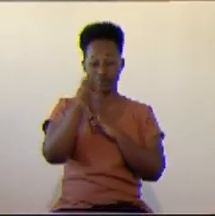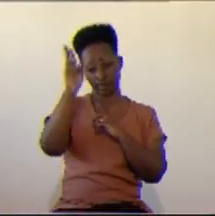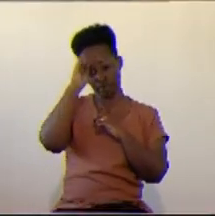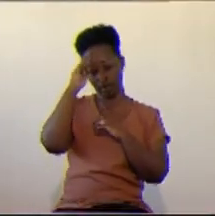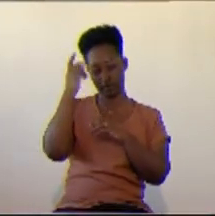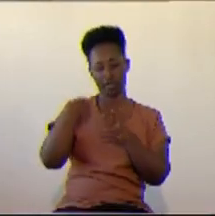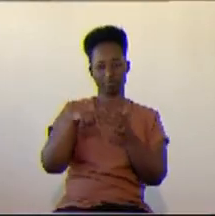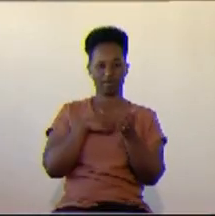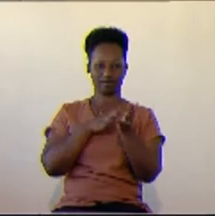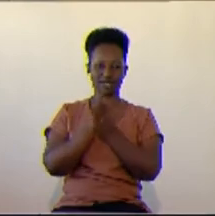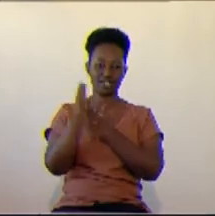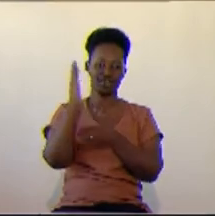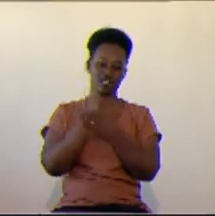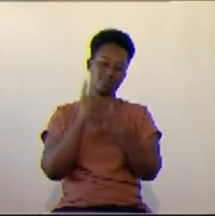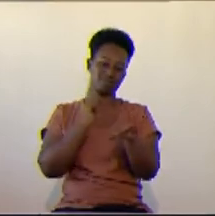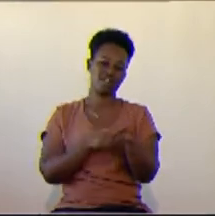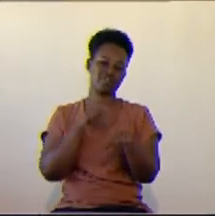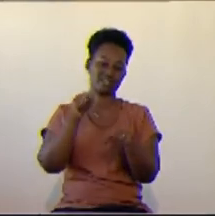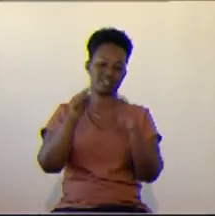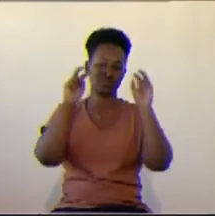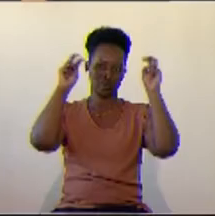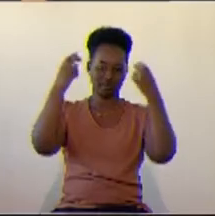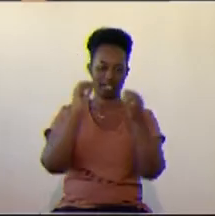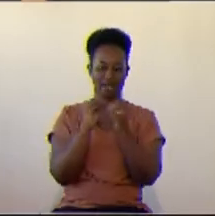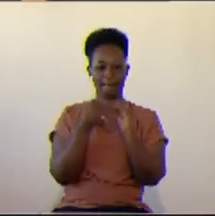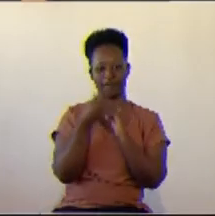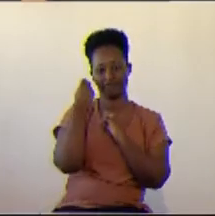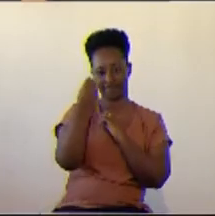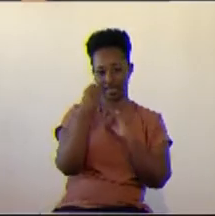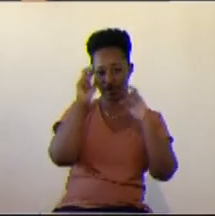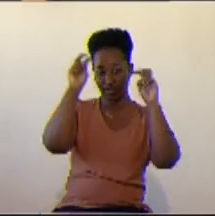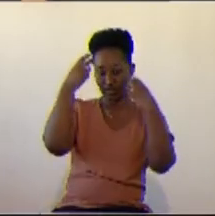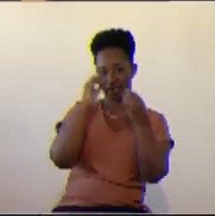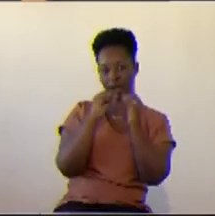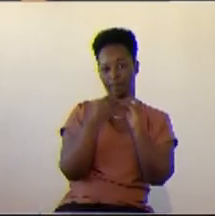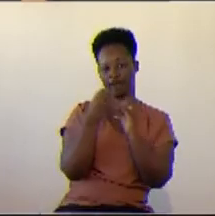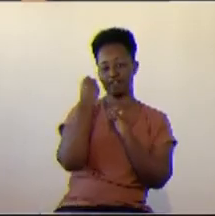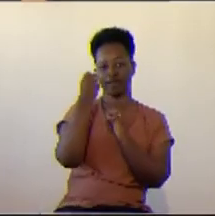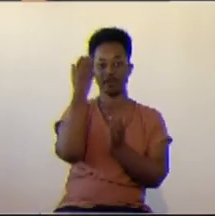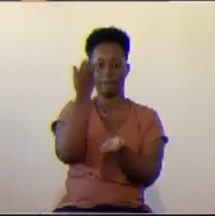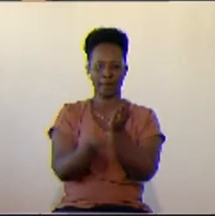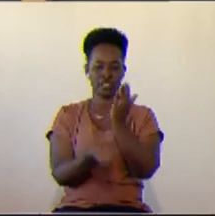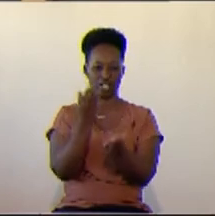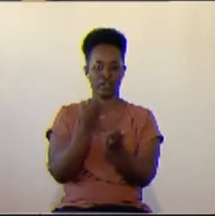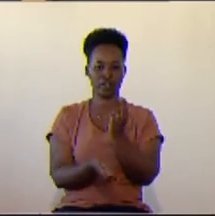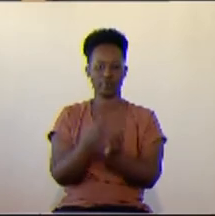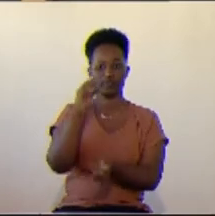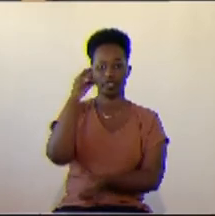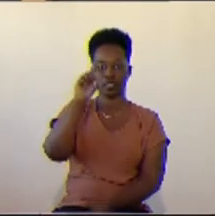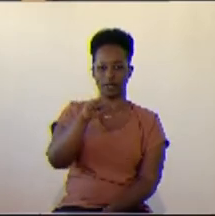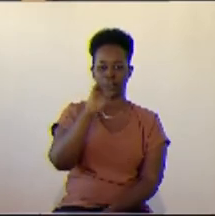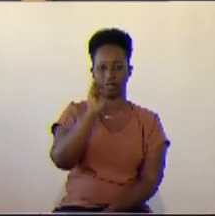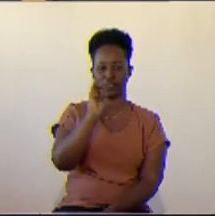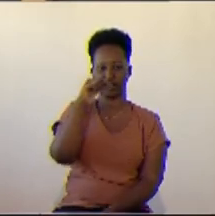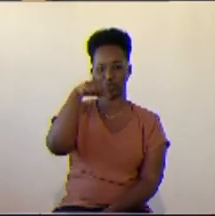quite some time on this unit number 5. And so unit number 5 is about measuring liquid pressure using a